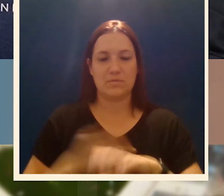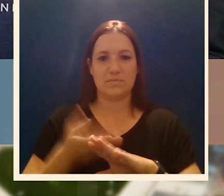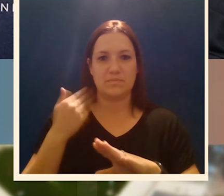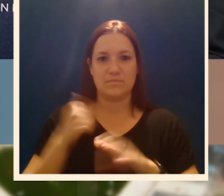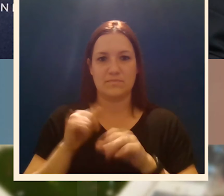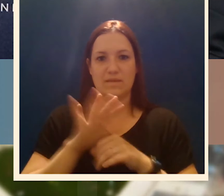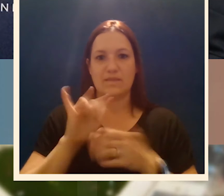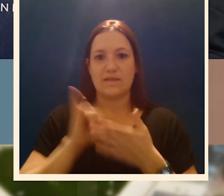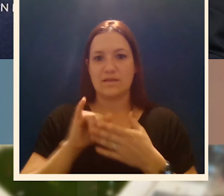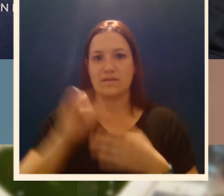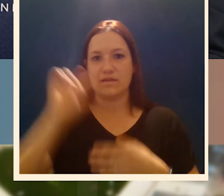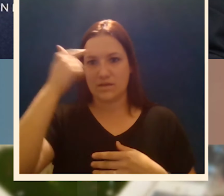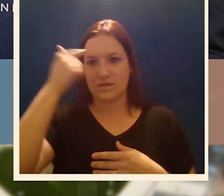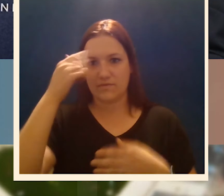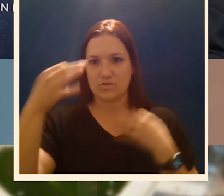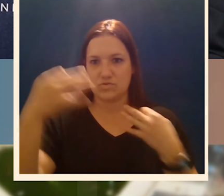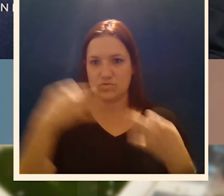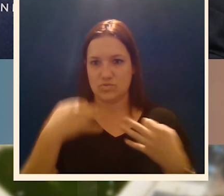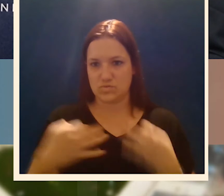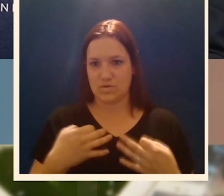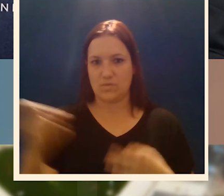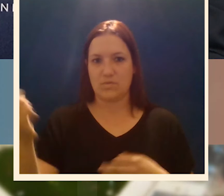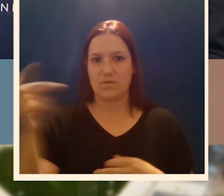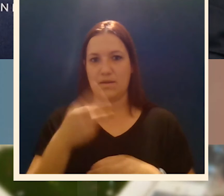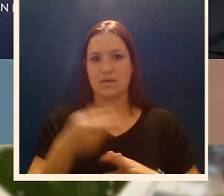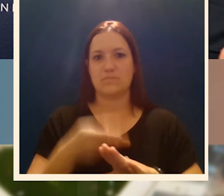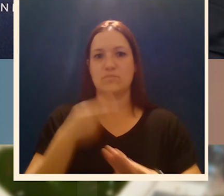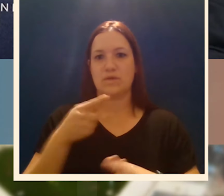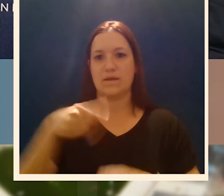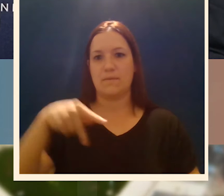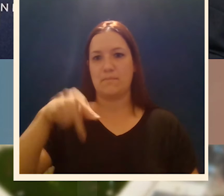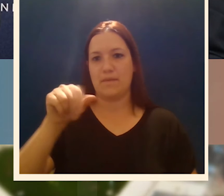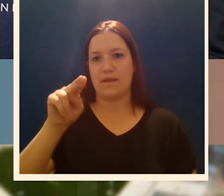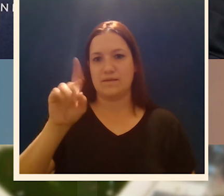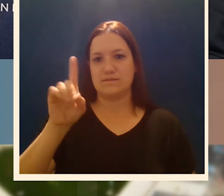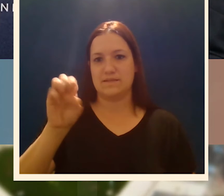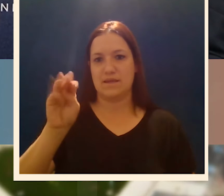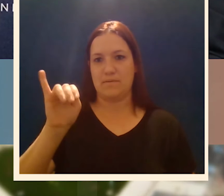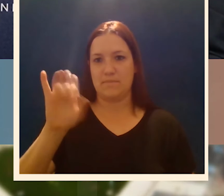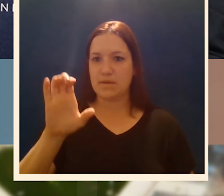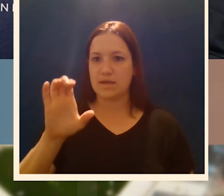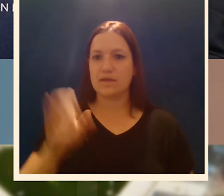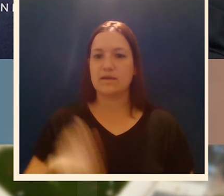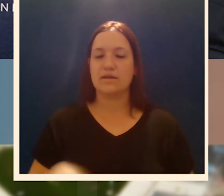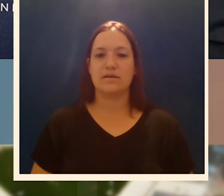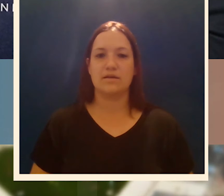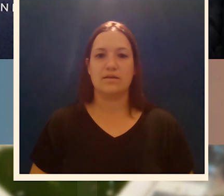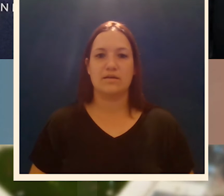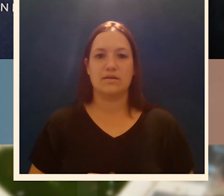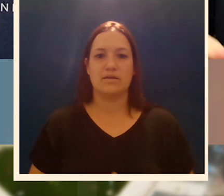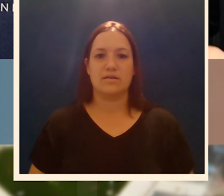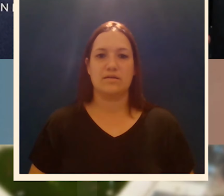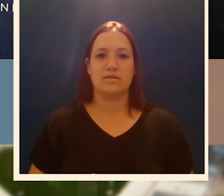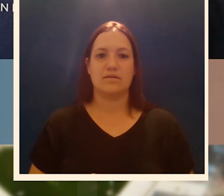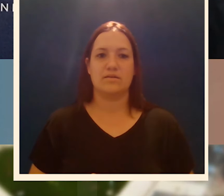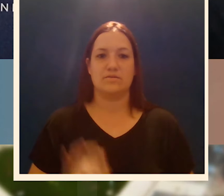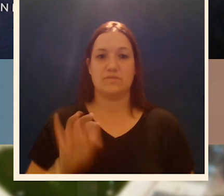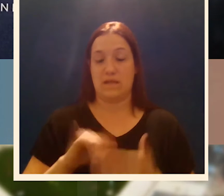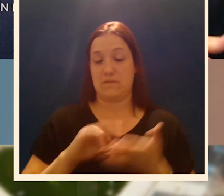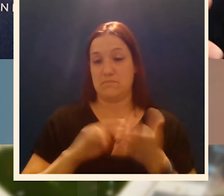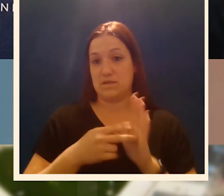So that would mean for the Lifestyle Center returning to full normal operations and bringing back equipment